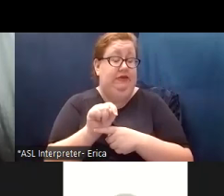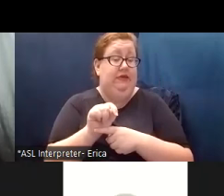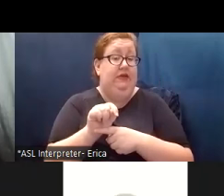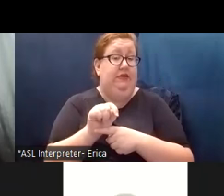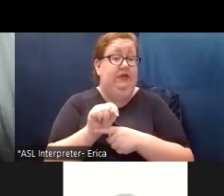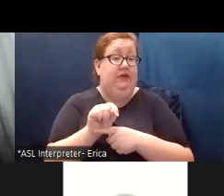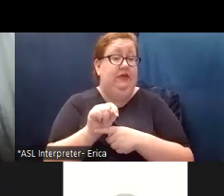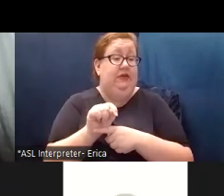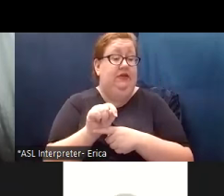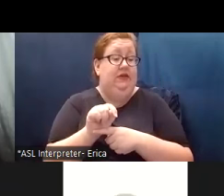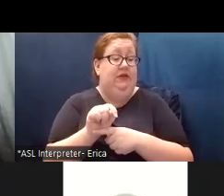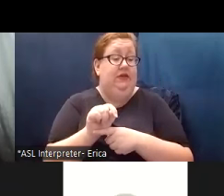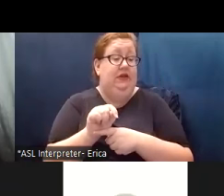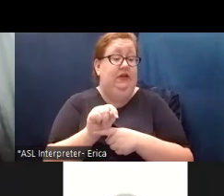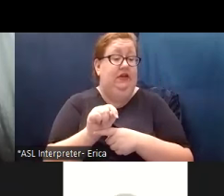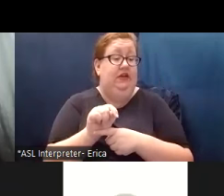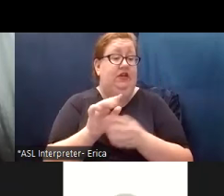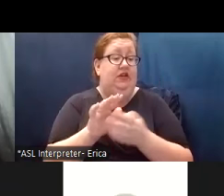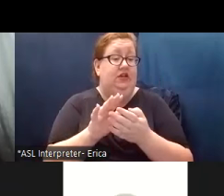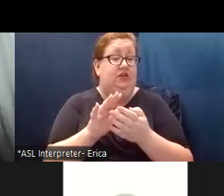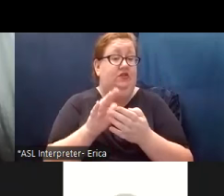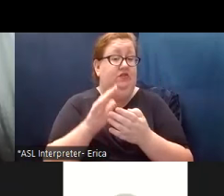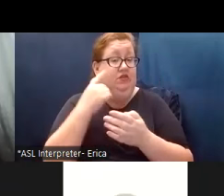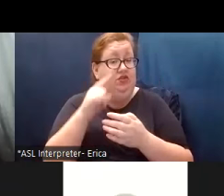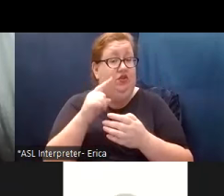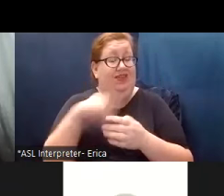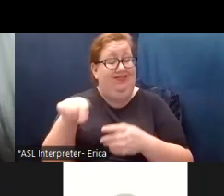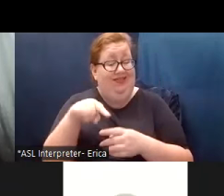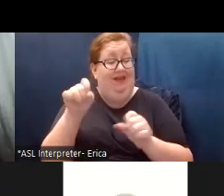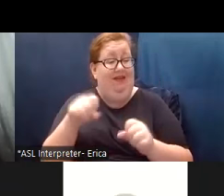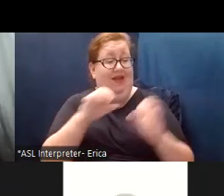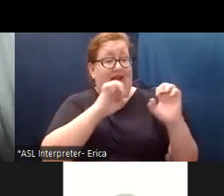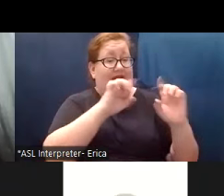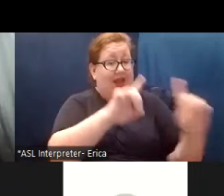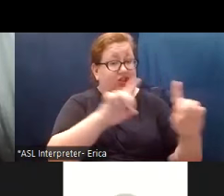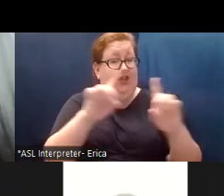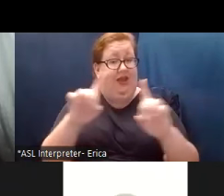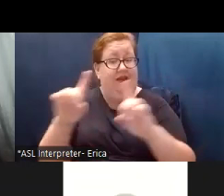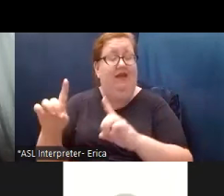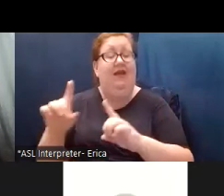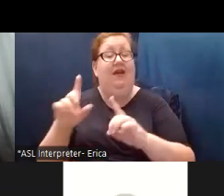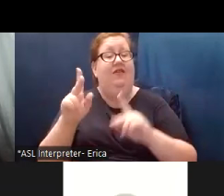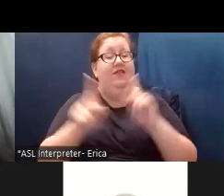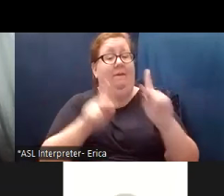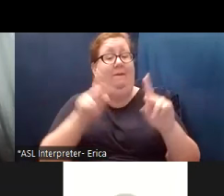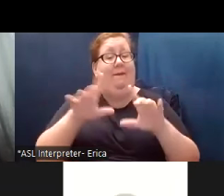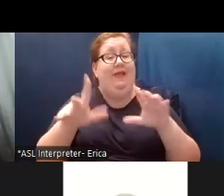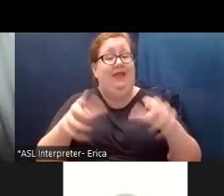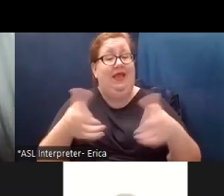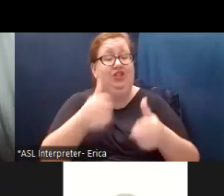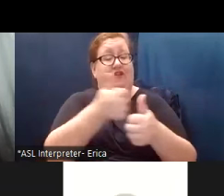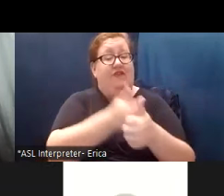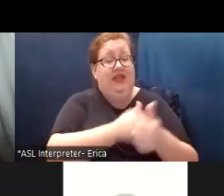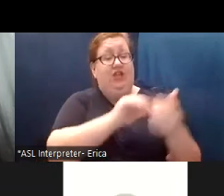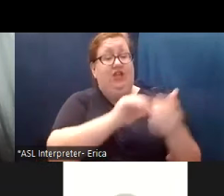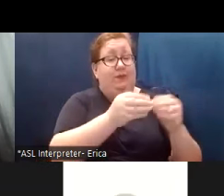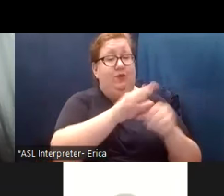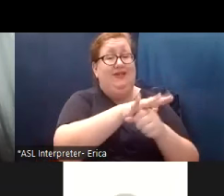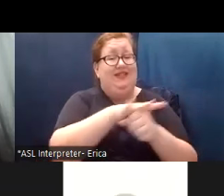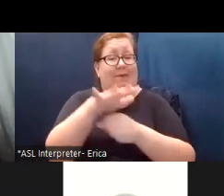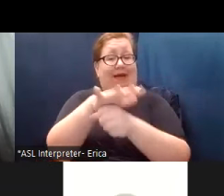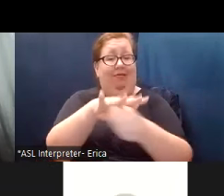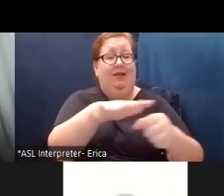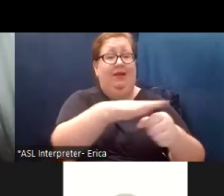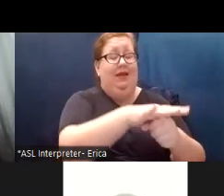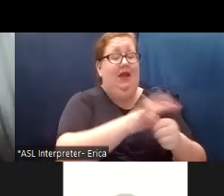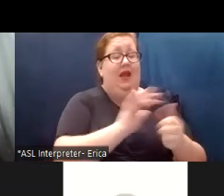to educate the population of each municipality as to how to